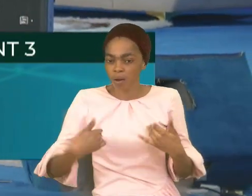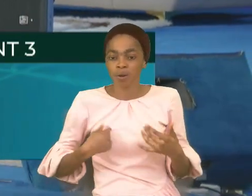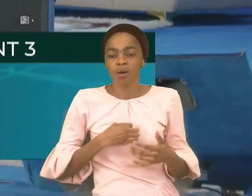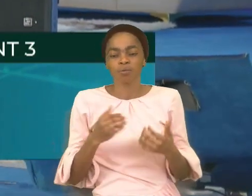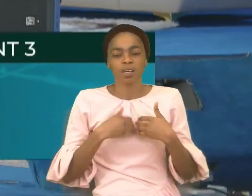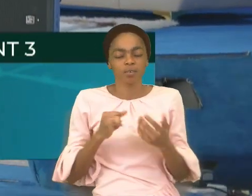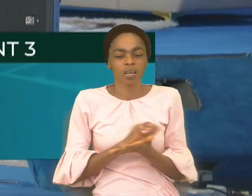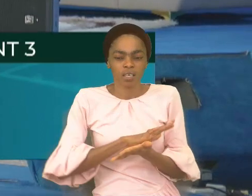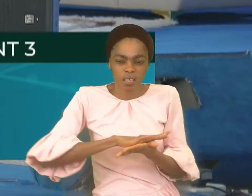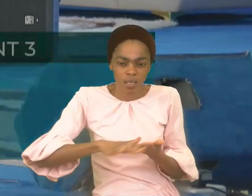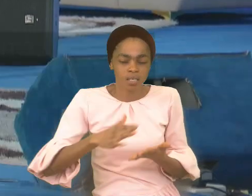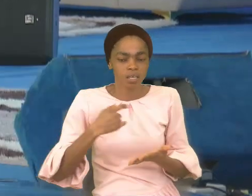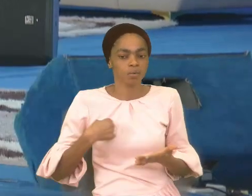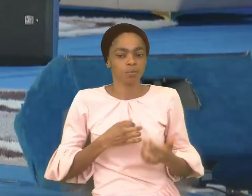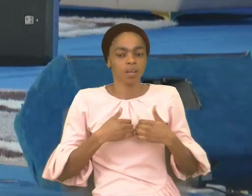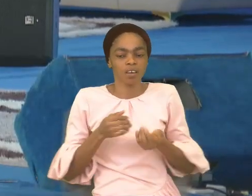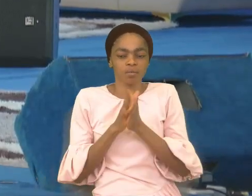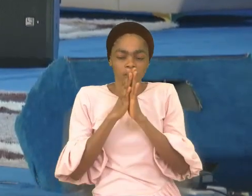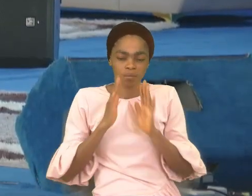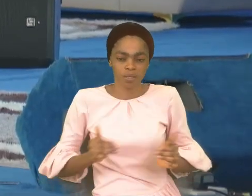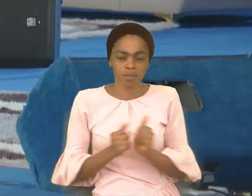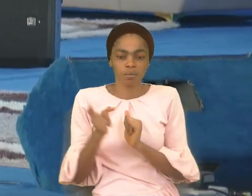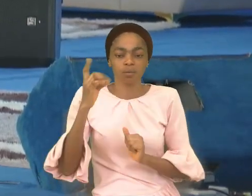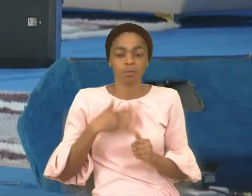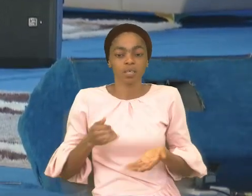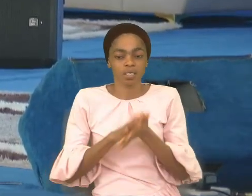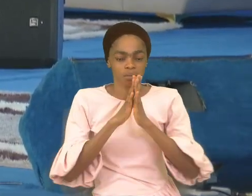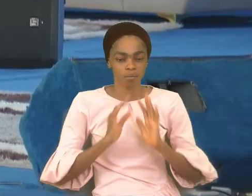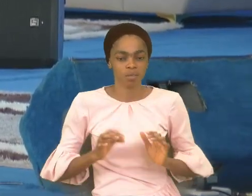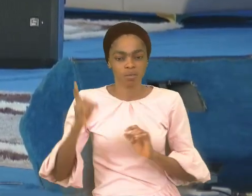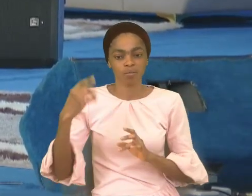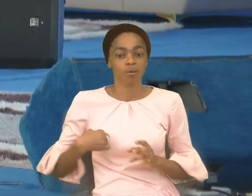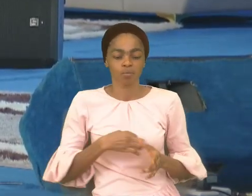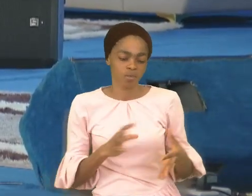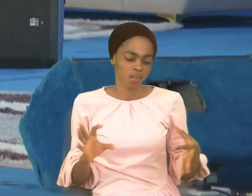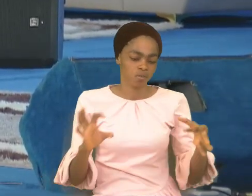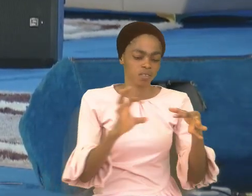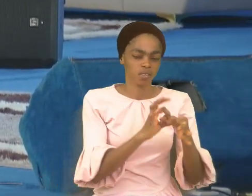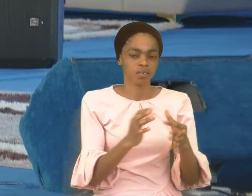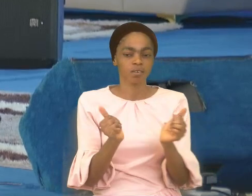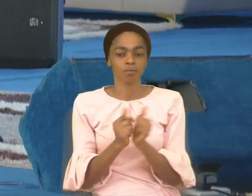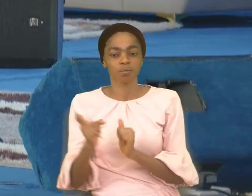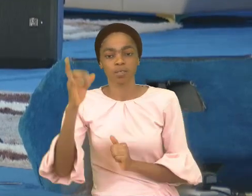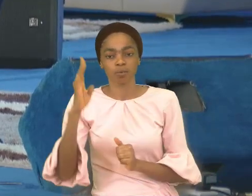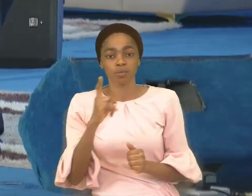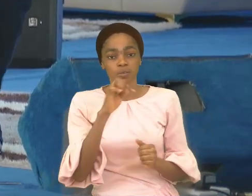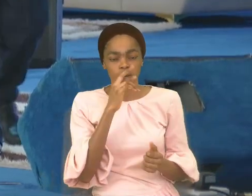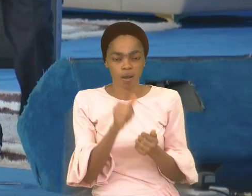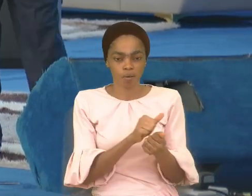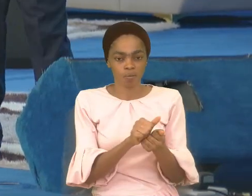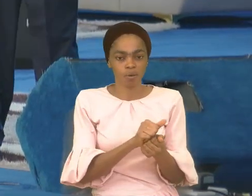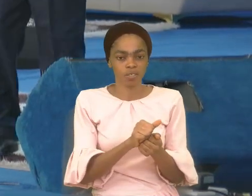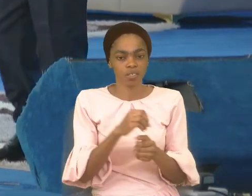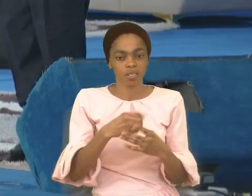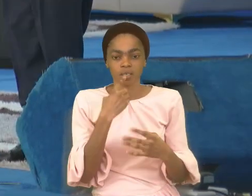God. And we're reconciled with God. You're washed in the blood of the Lamb. You have peace with God. And then it says, you